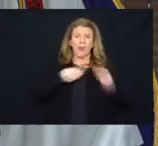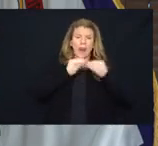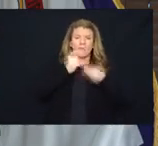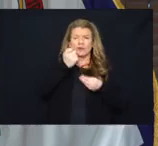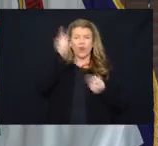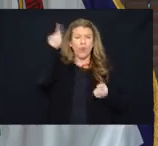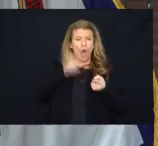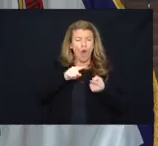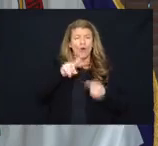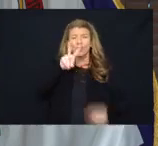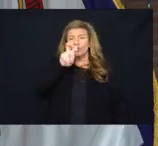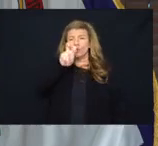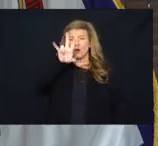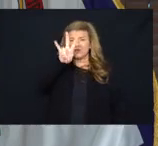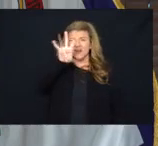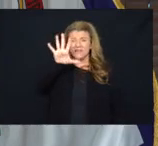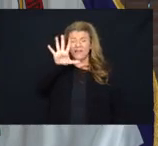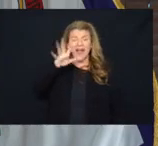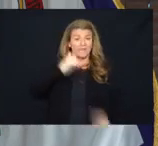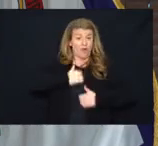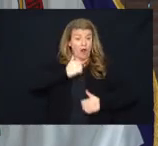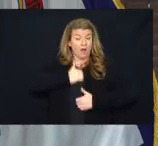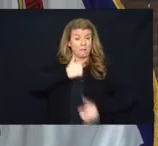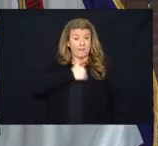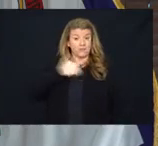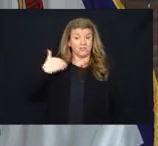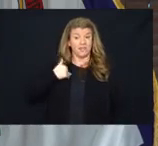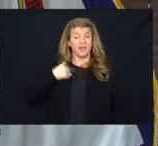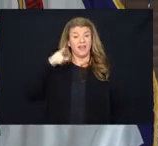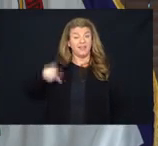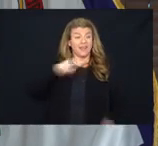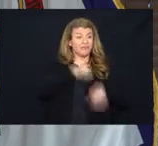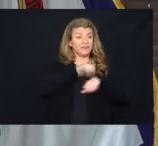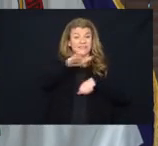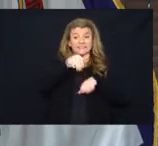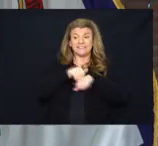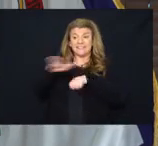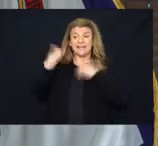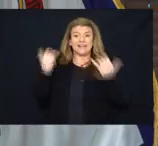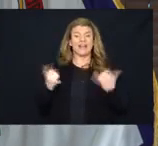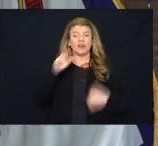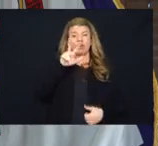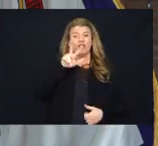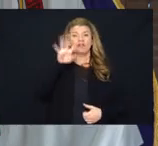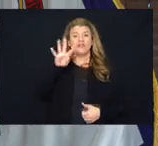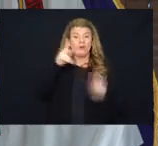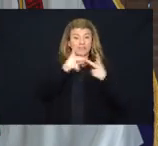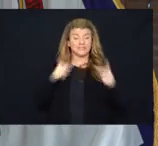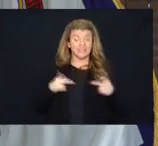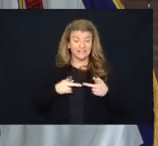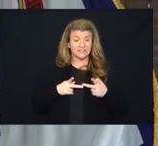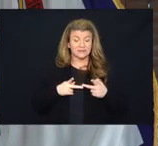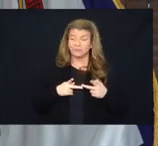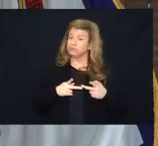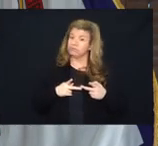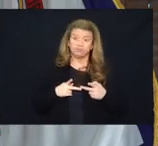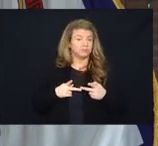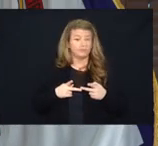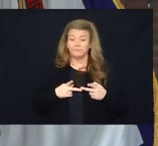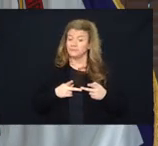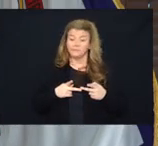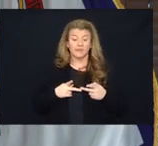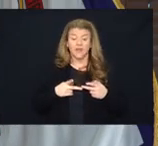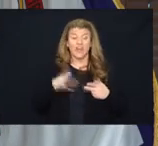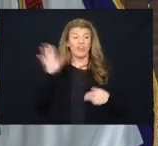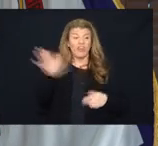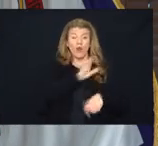low, 275 Guard members have been deployed now to 34 facilities. Gracious goodness, what